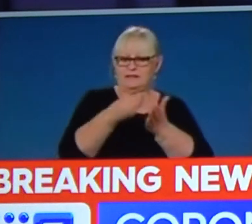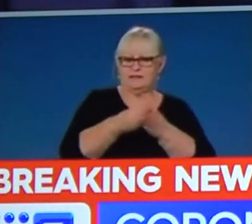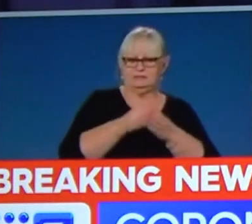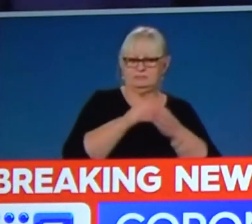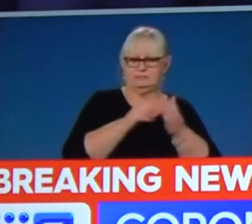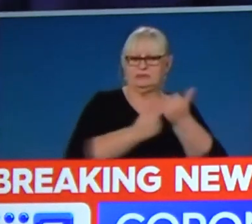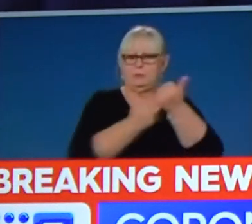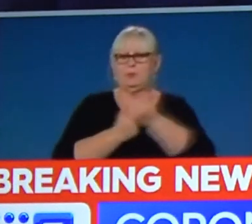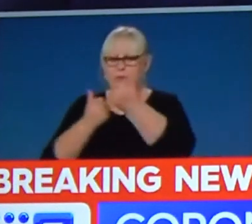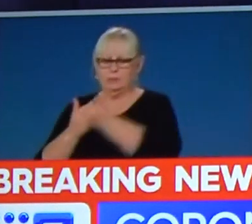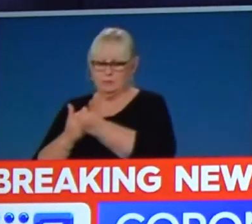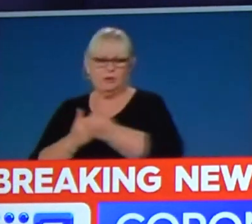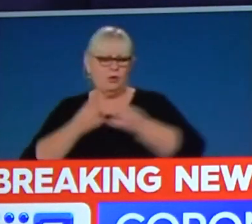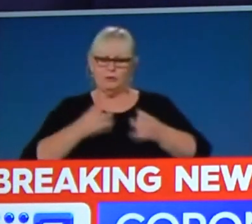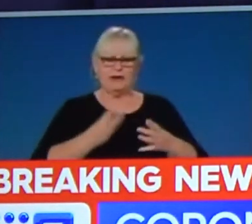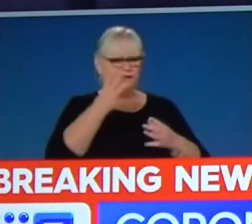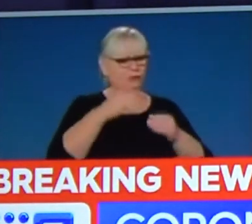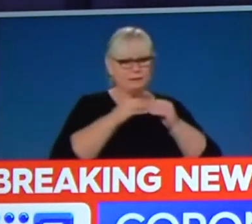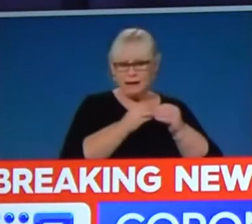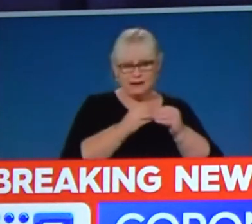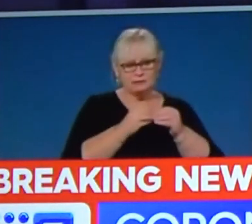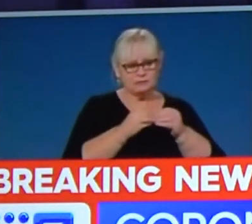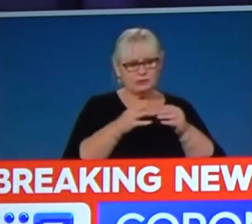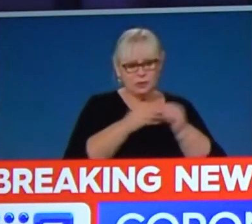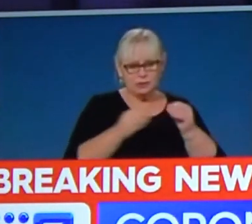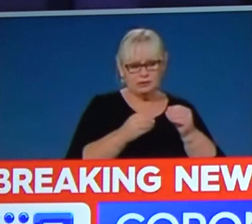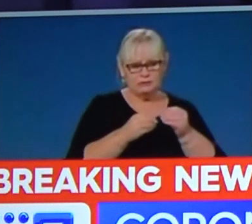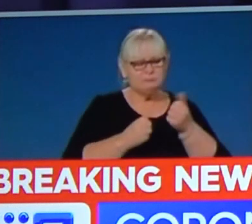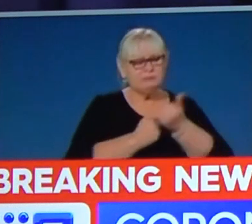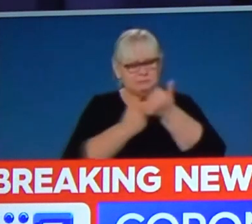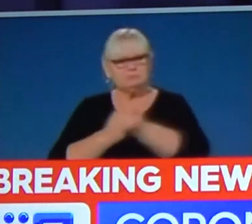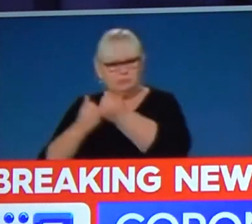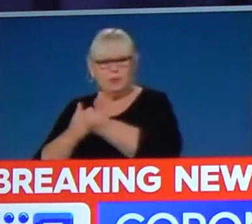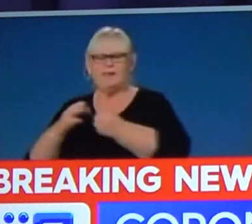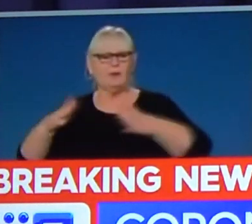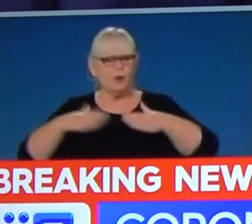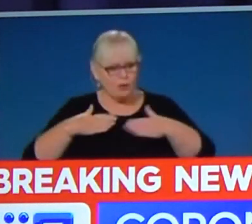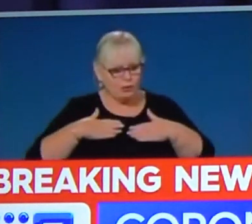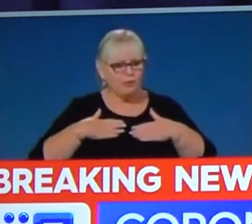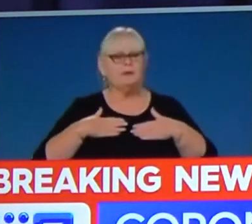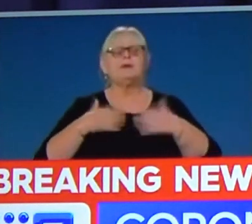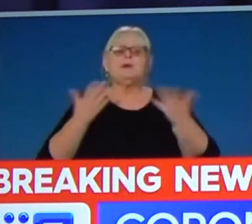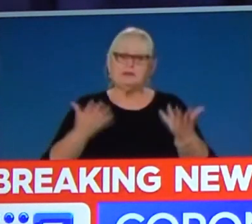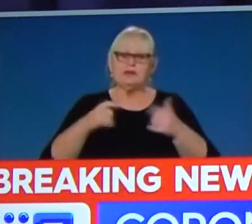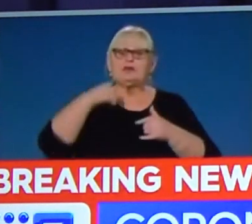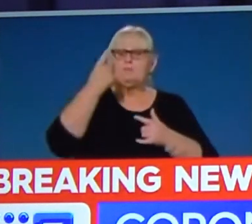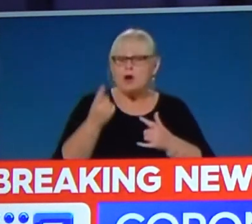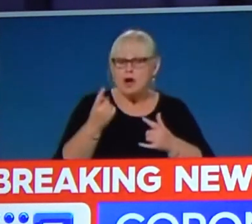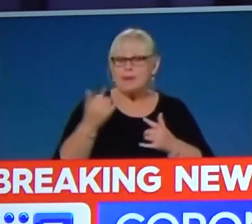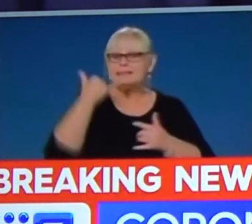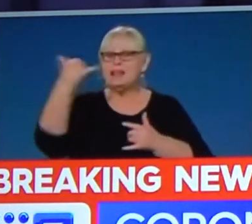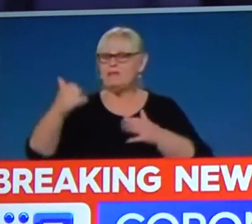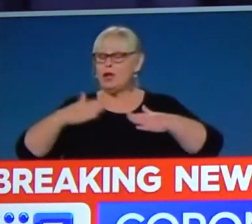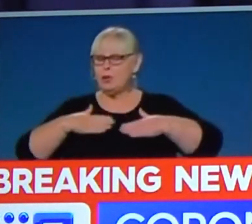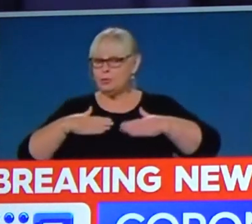$3 billion we've already committed to the arrangements for health around the country. So from tomorrow, telehealth, that means you can